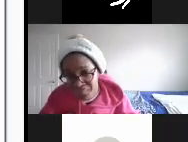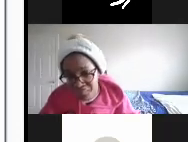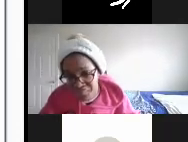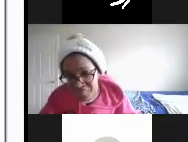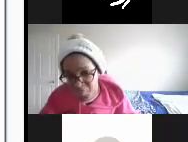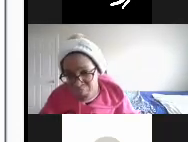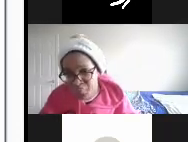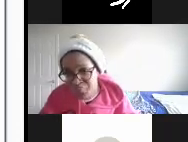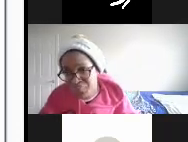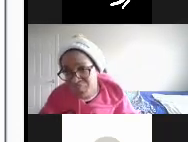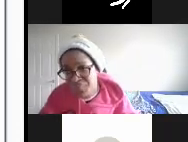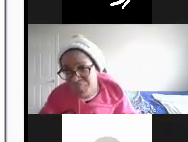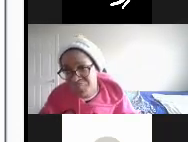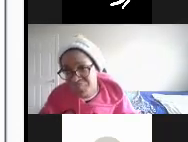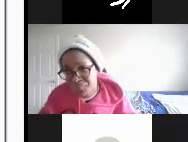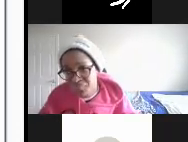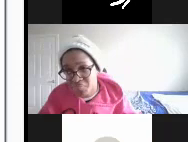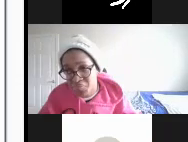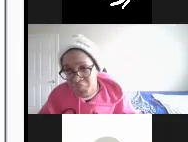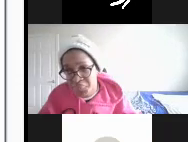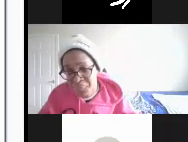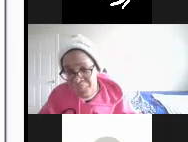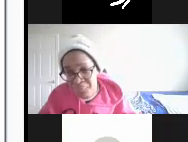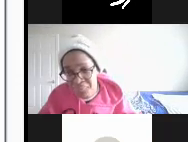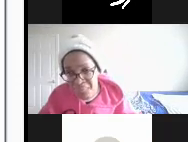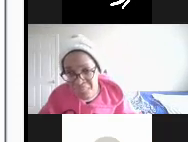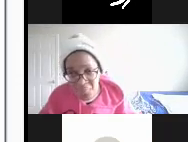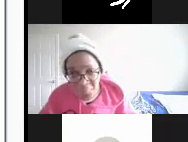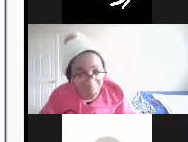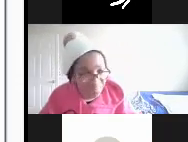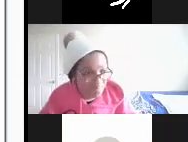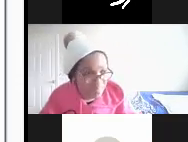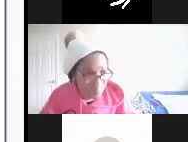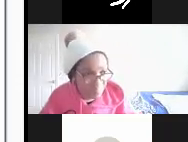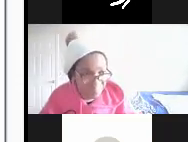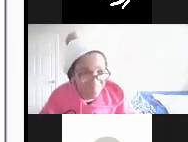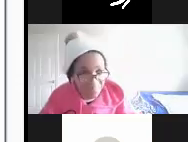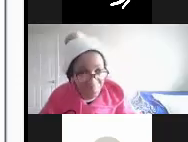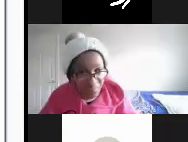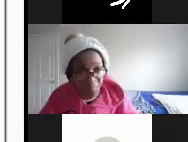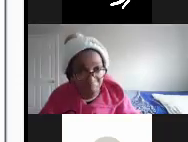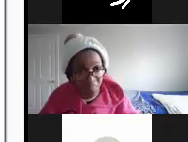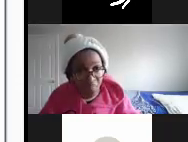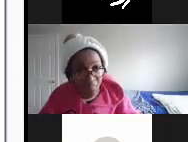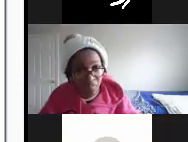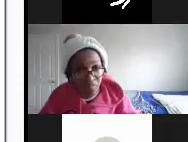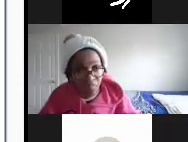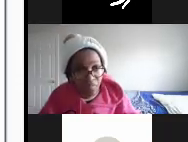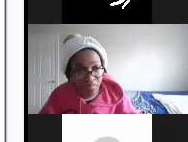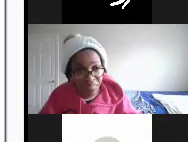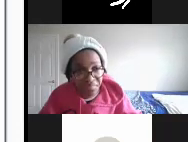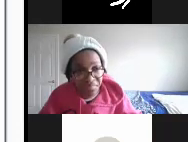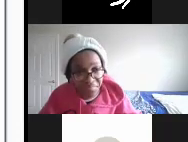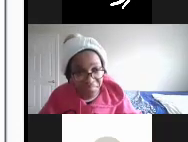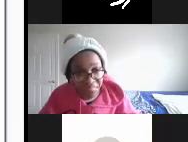we learn through practice and we learn through failure. And that's okay, as long as we're there to help pick them up